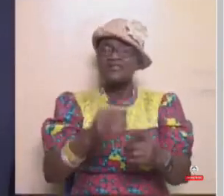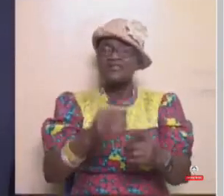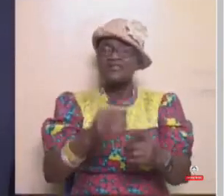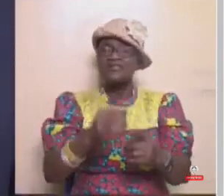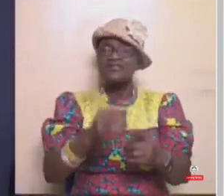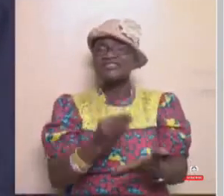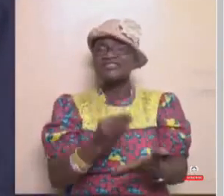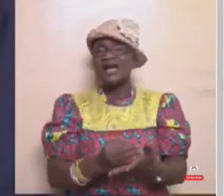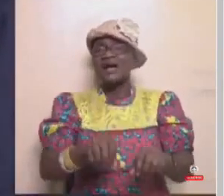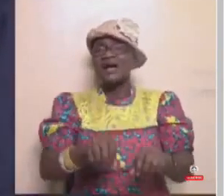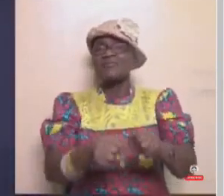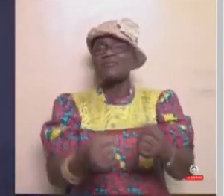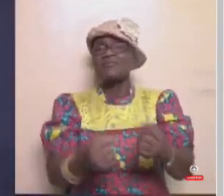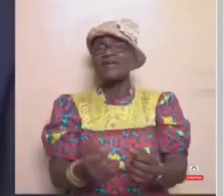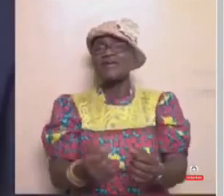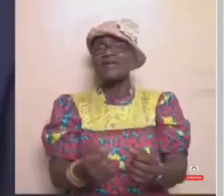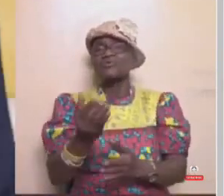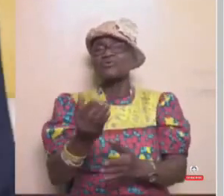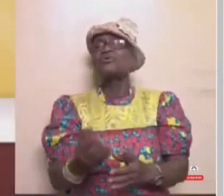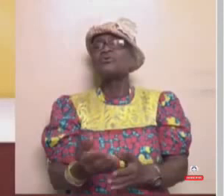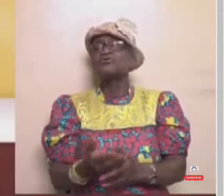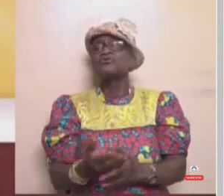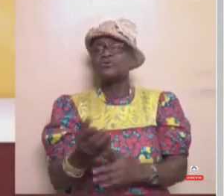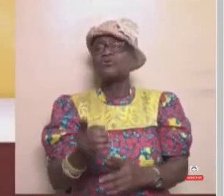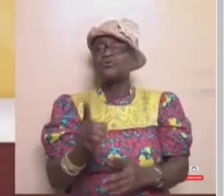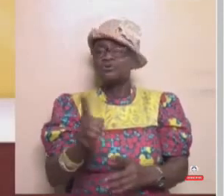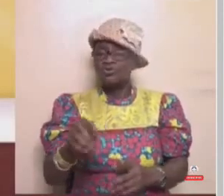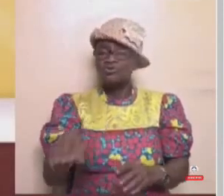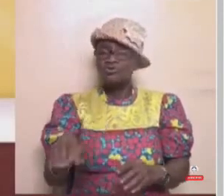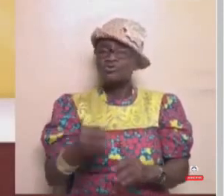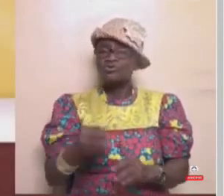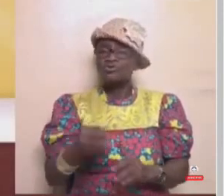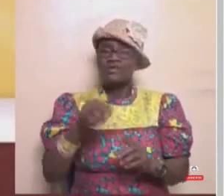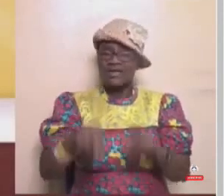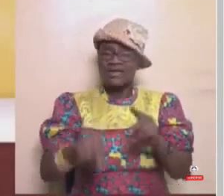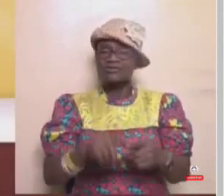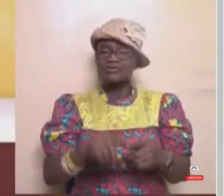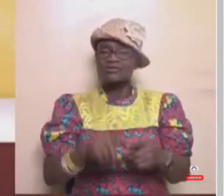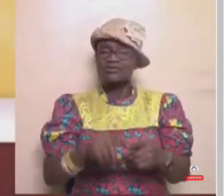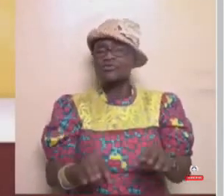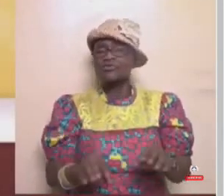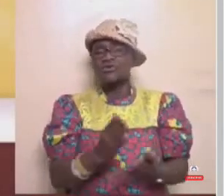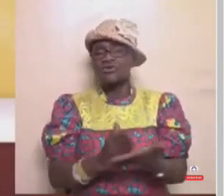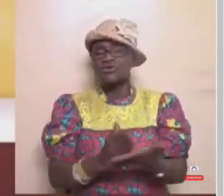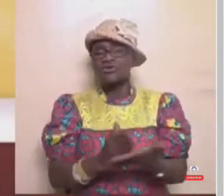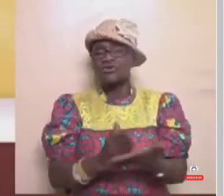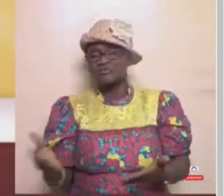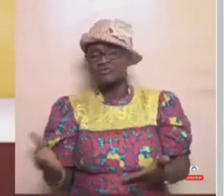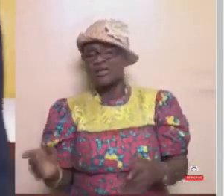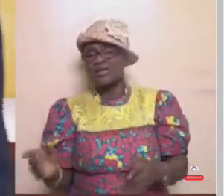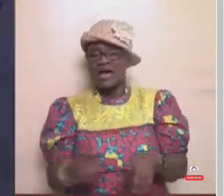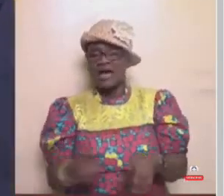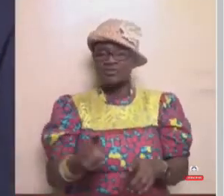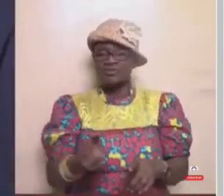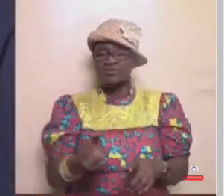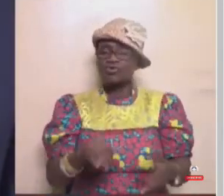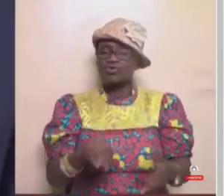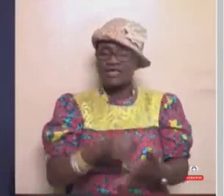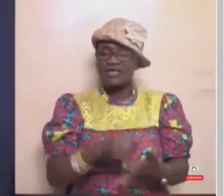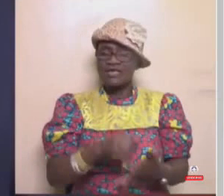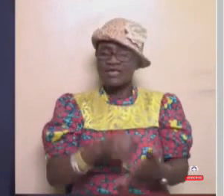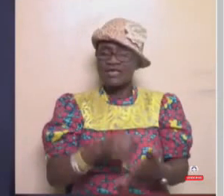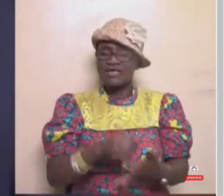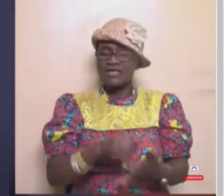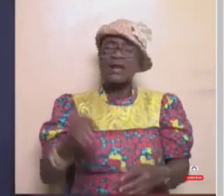financial turnaround in her life. You too need to do something, and as you do it, you will get out of that debt